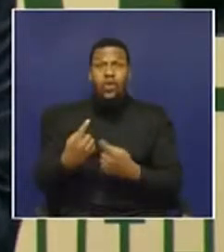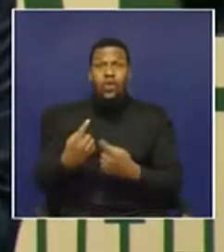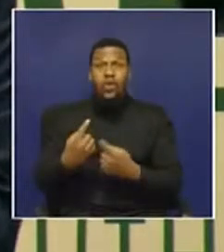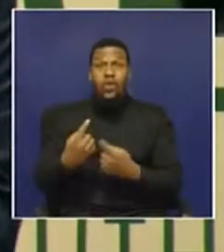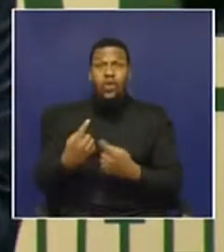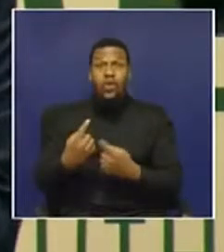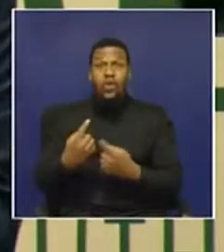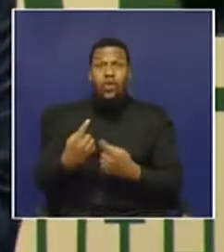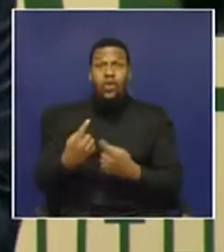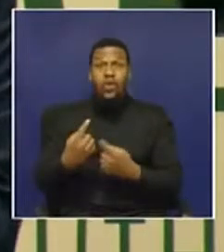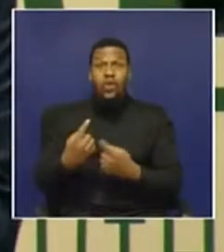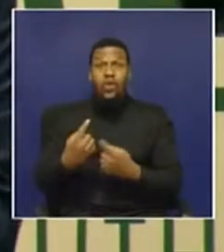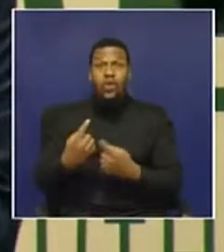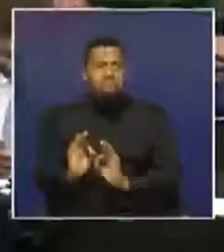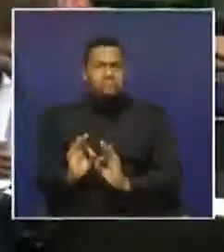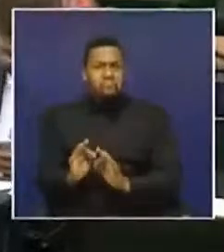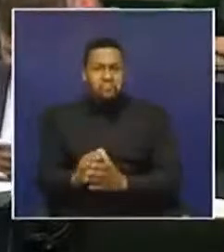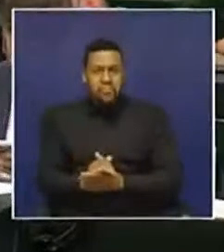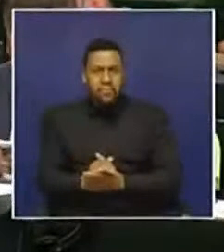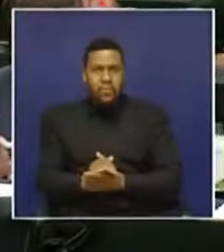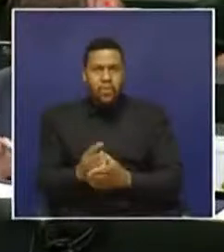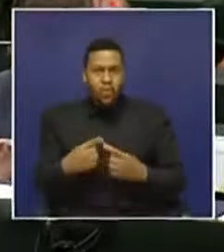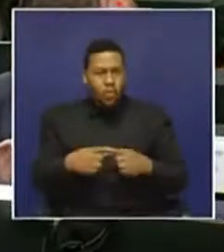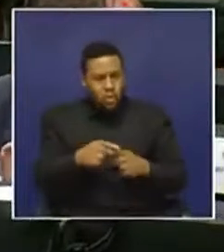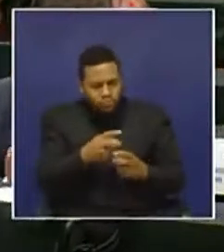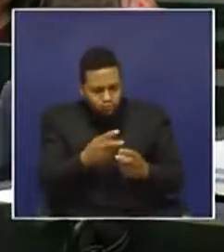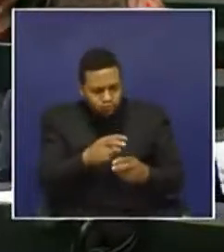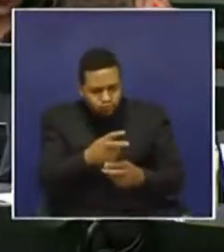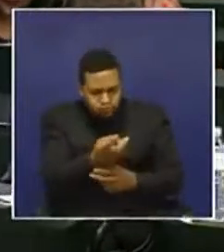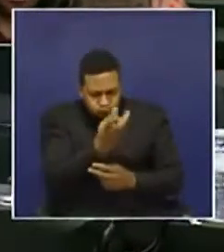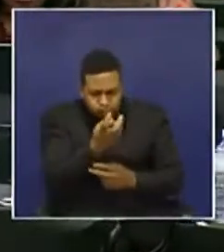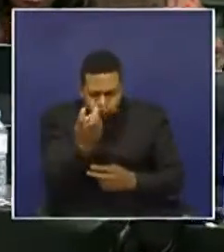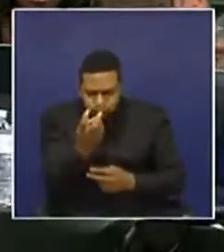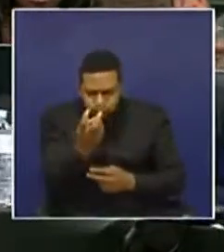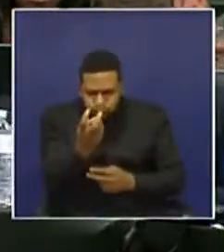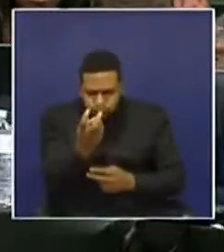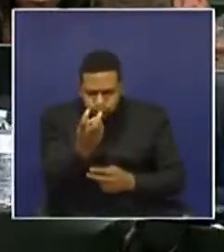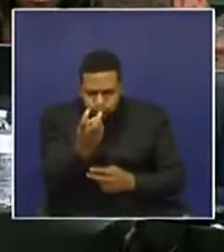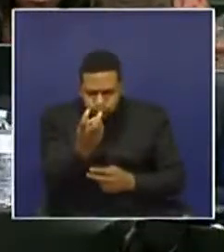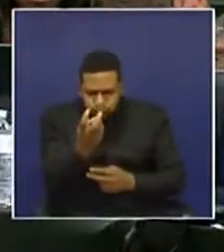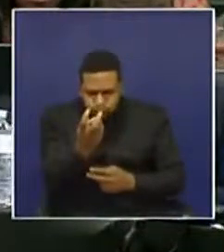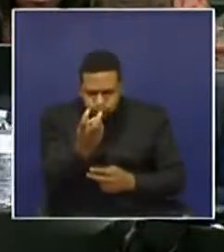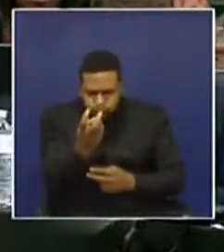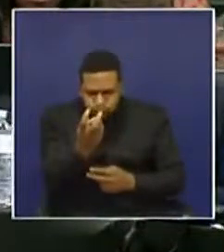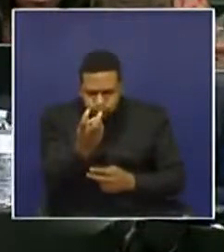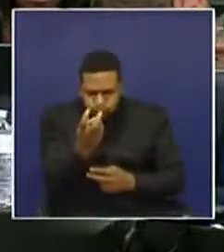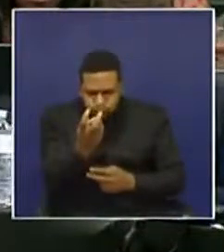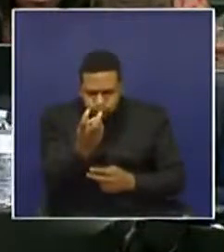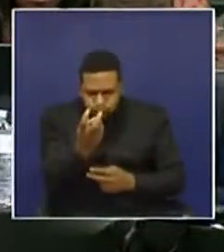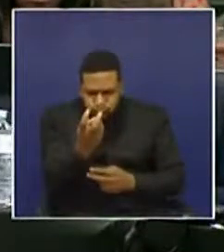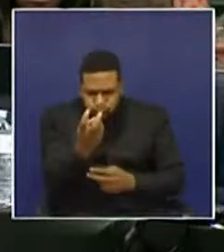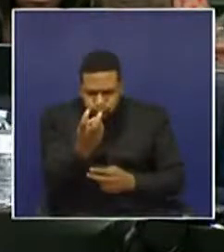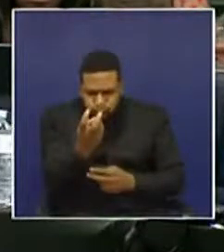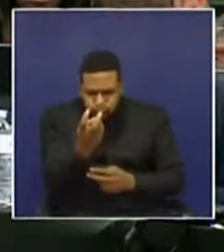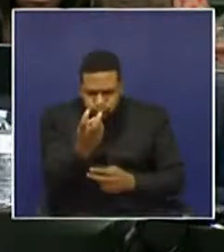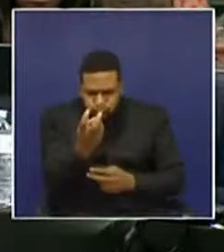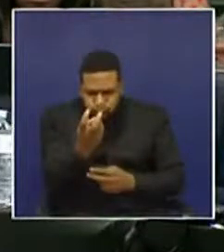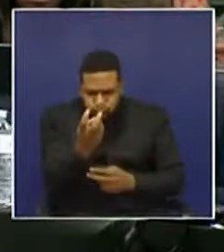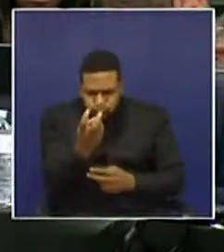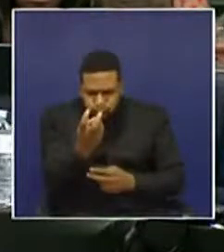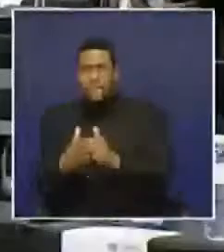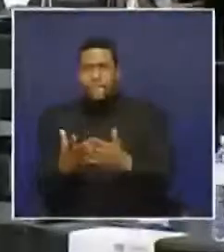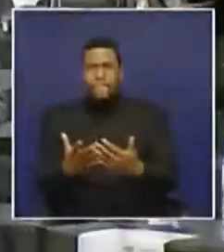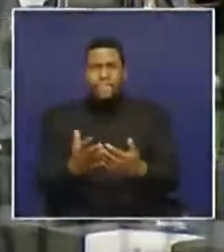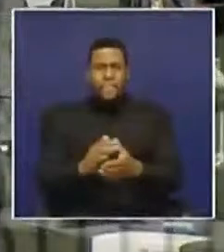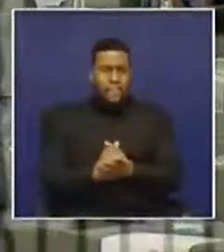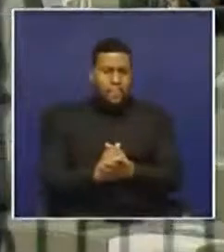finding savings from unproductive expenditure, closing leakages and inefficiencies. I'm